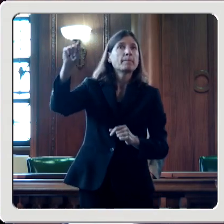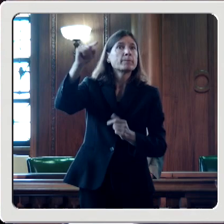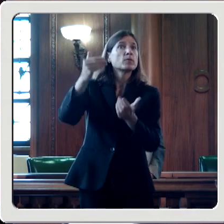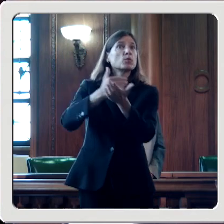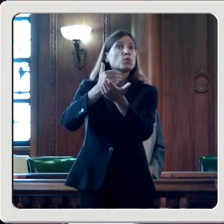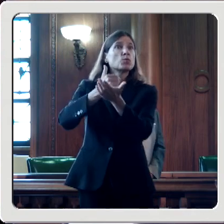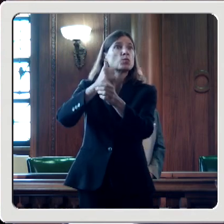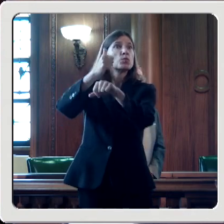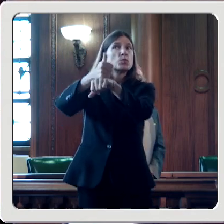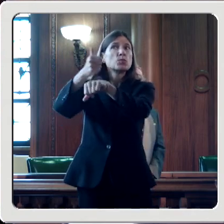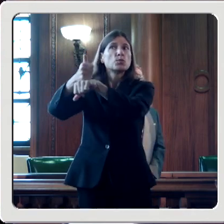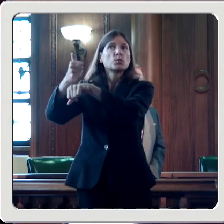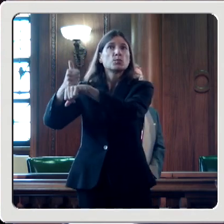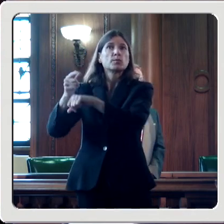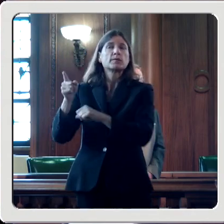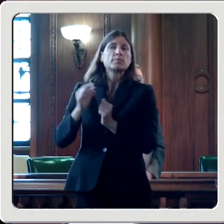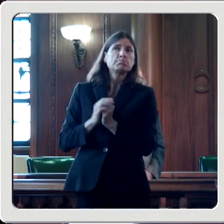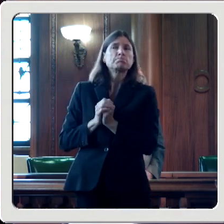Unfortunately,